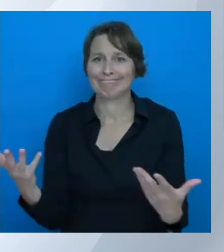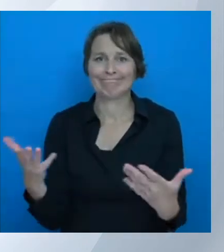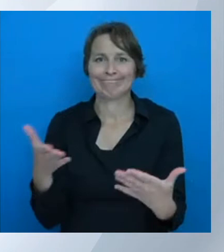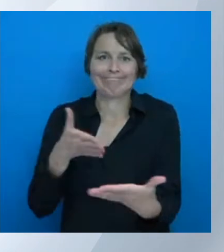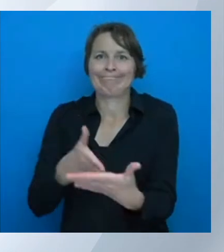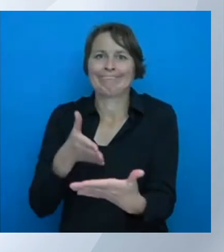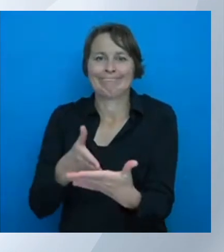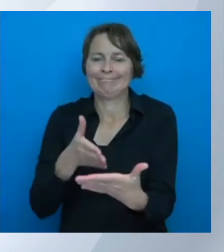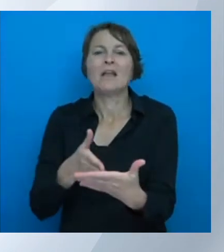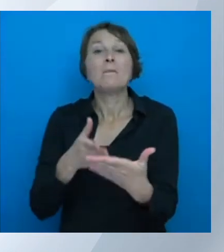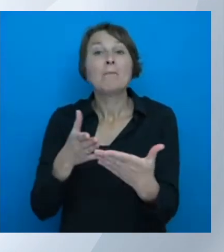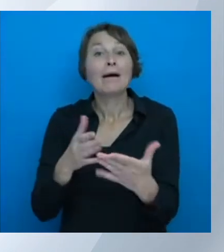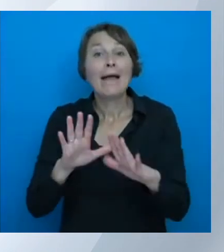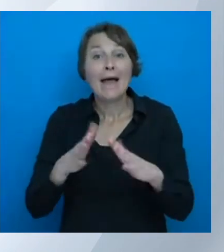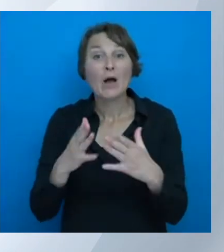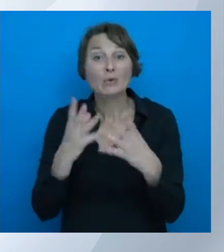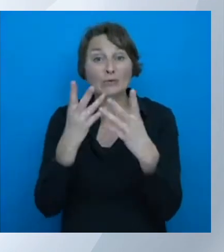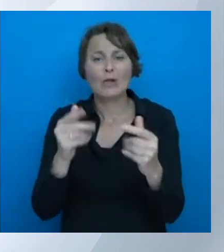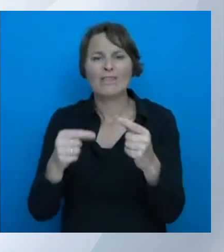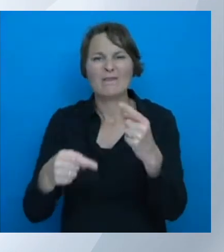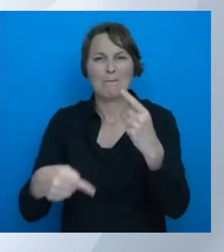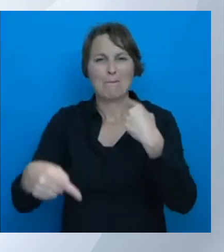go back and delete that from the